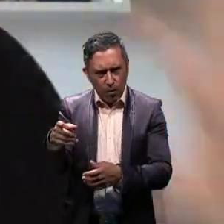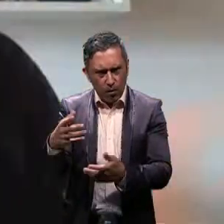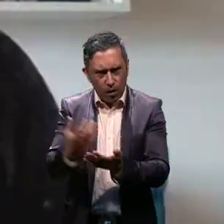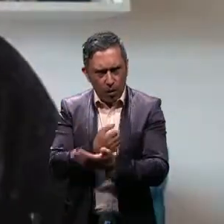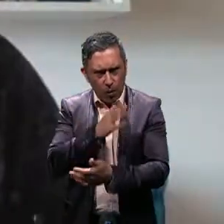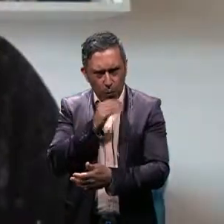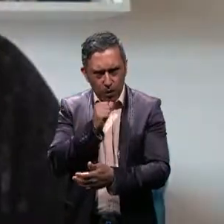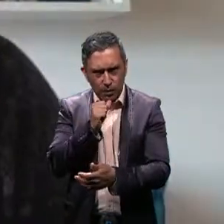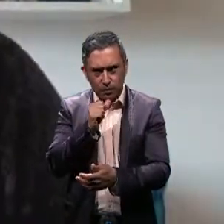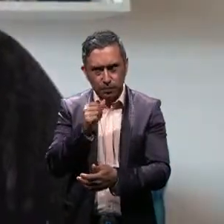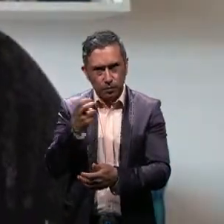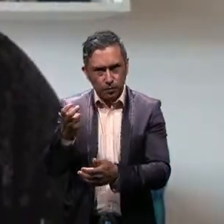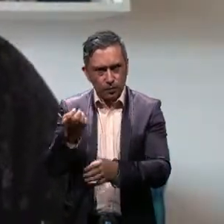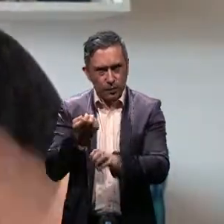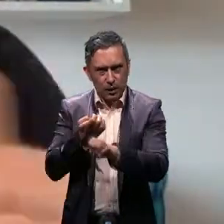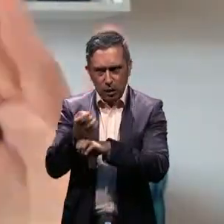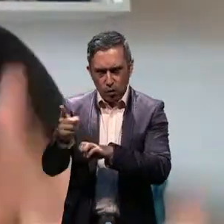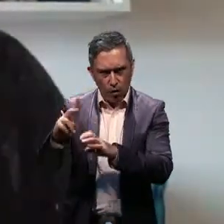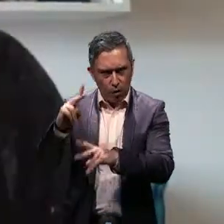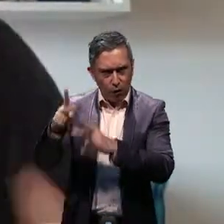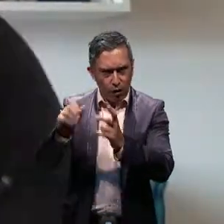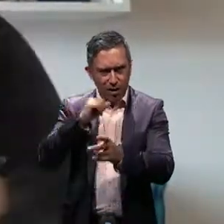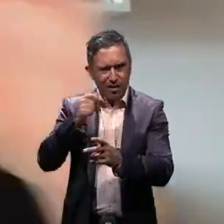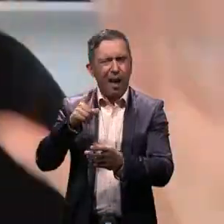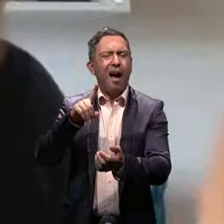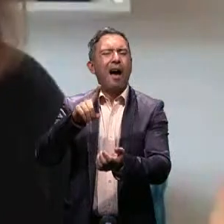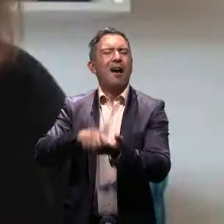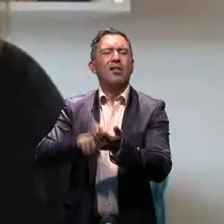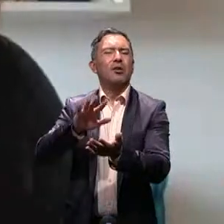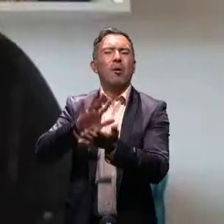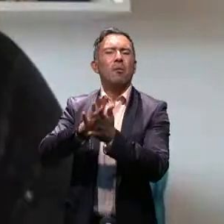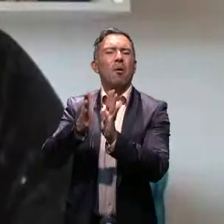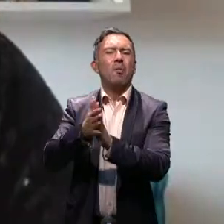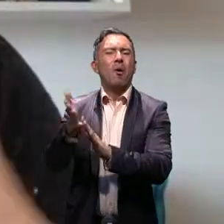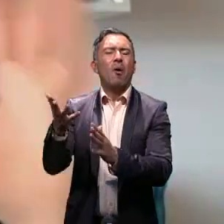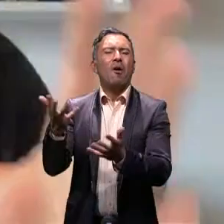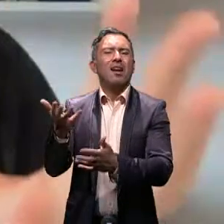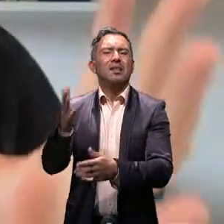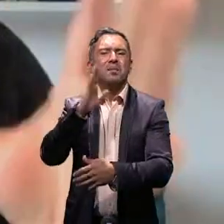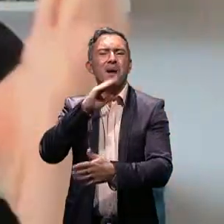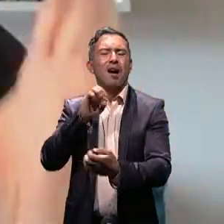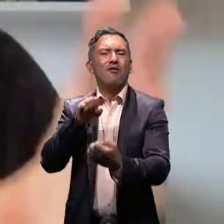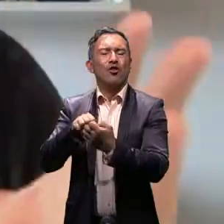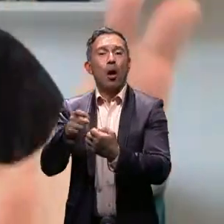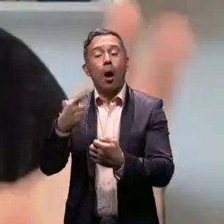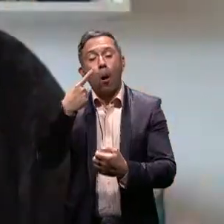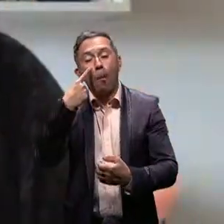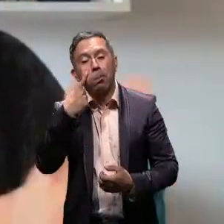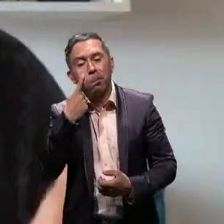even visit that district? So there was a fraud without any evidence,